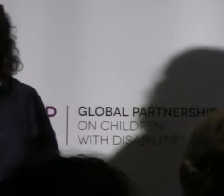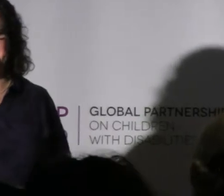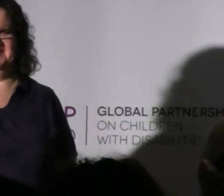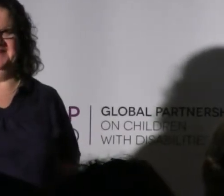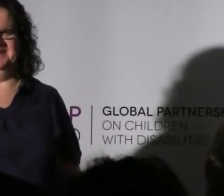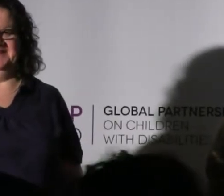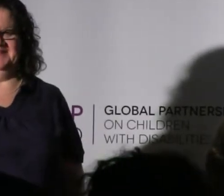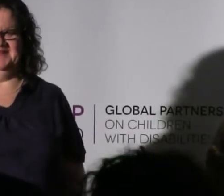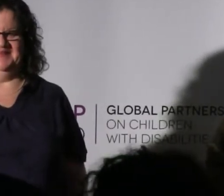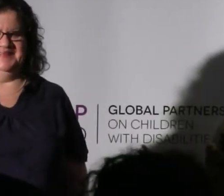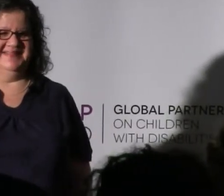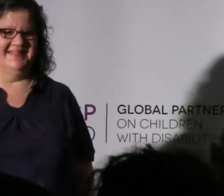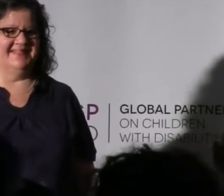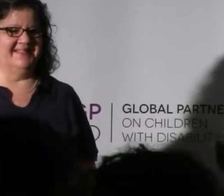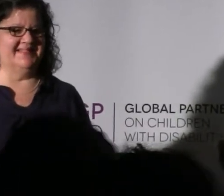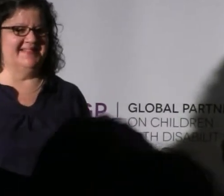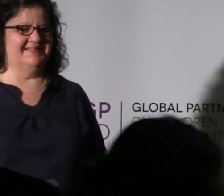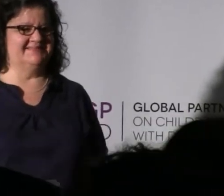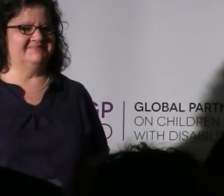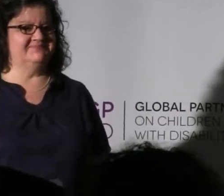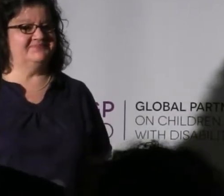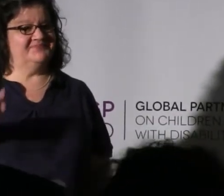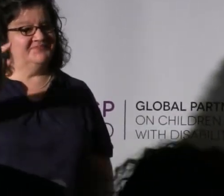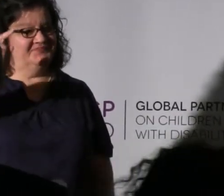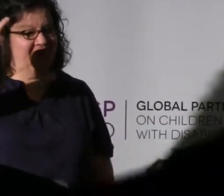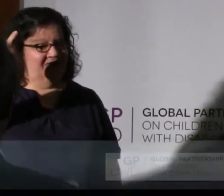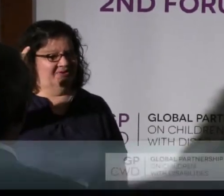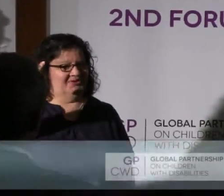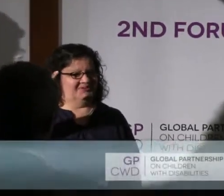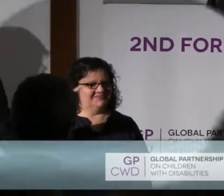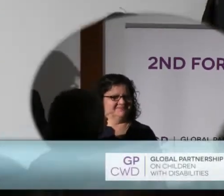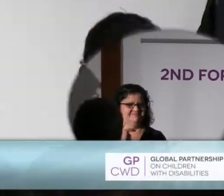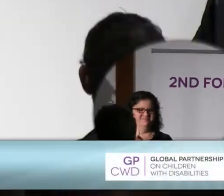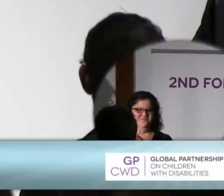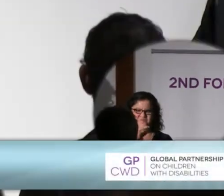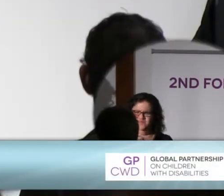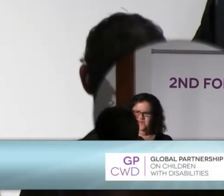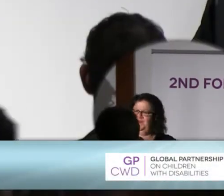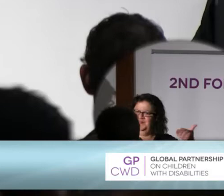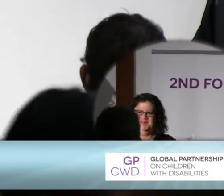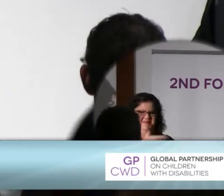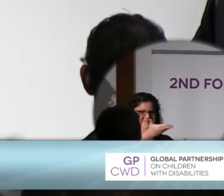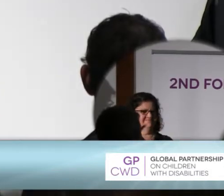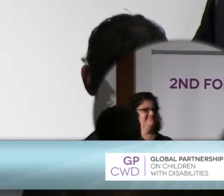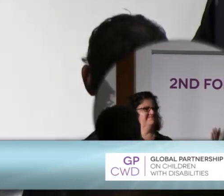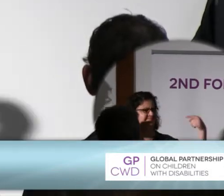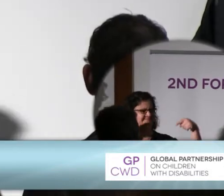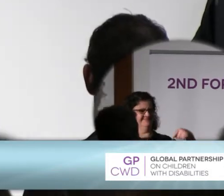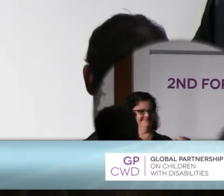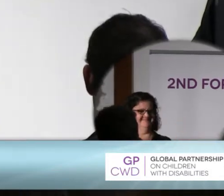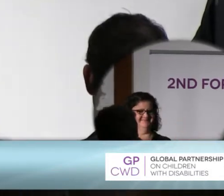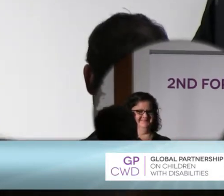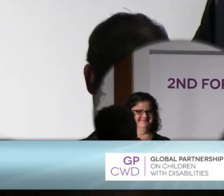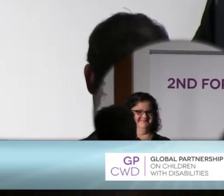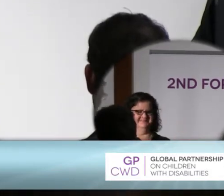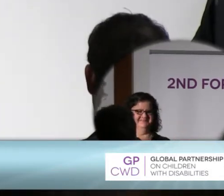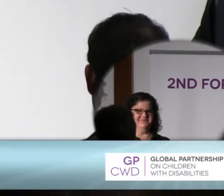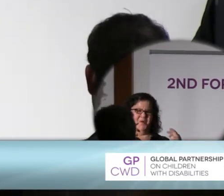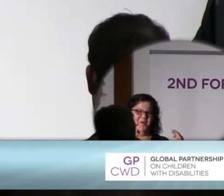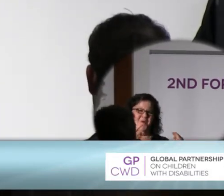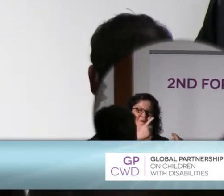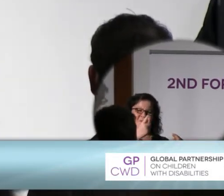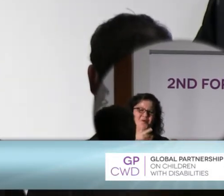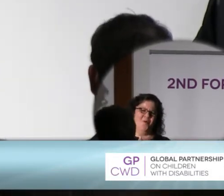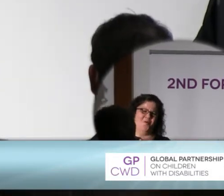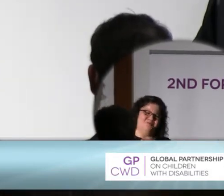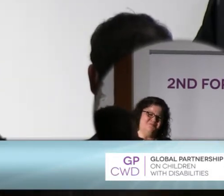Let me begin by welcoming you all to UNICEF House. I hope you have a wonderful evening. There are a